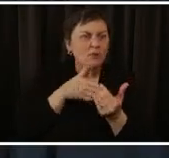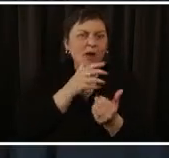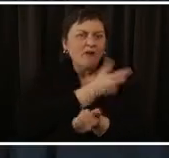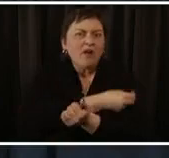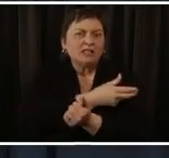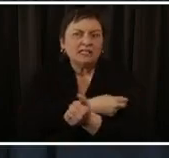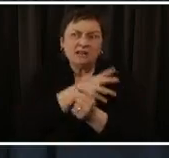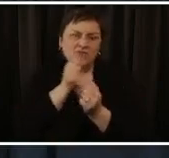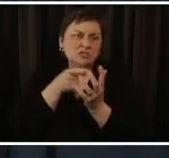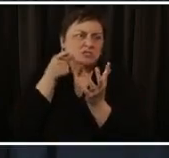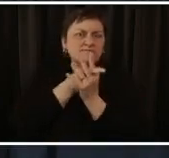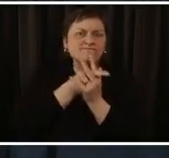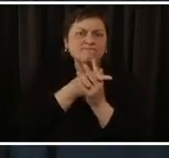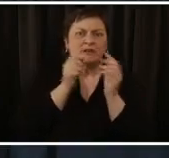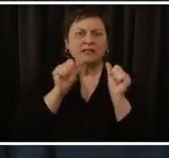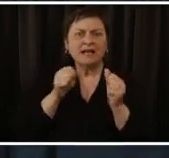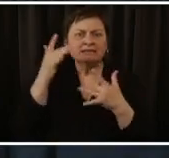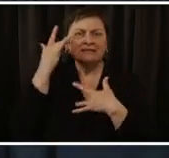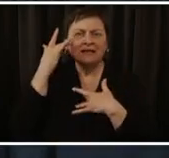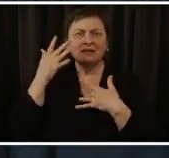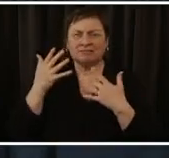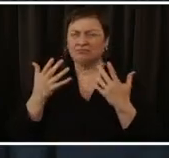Colorado?